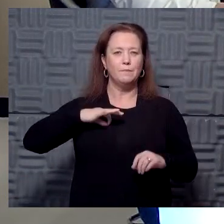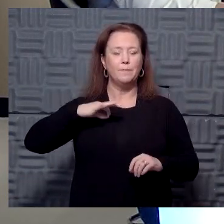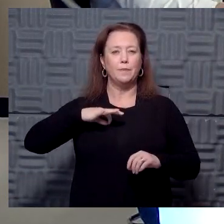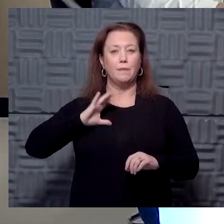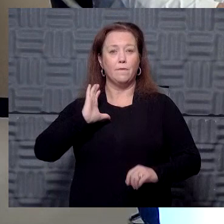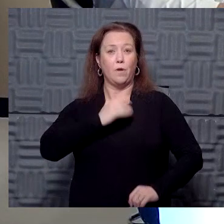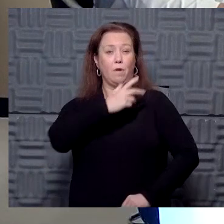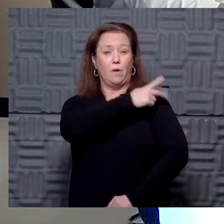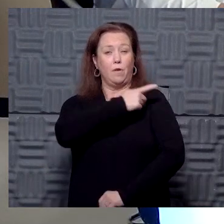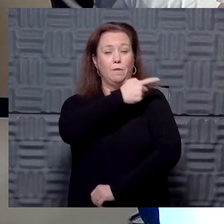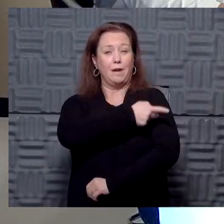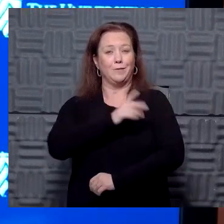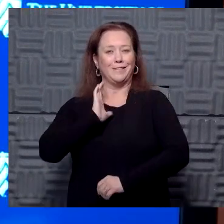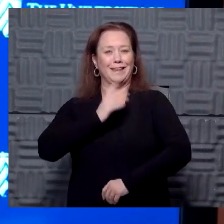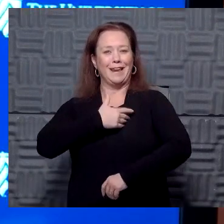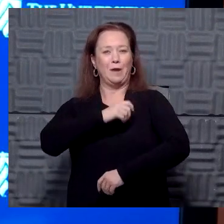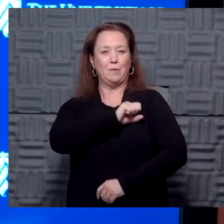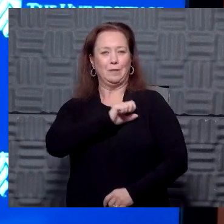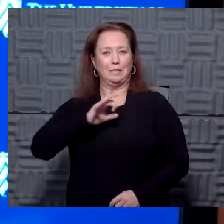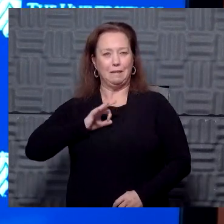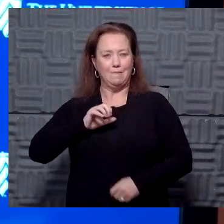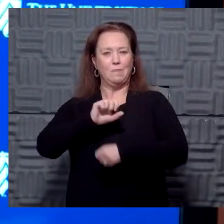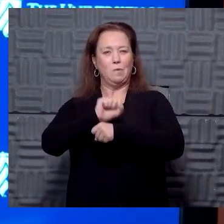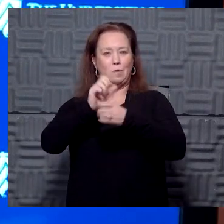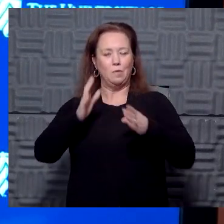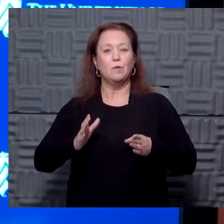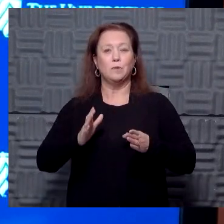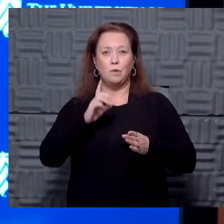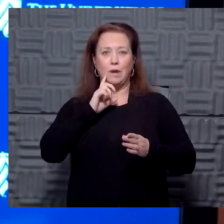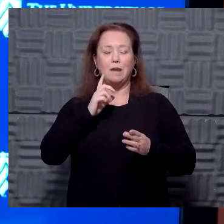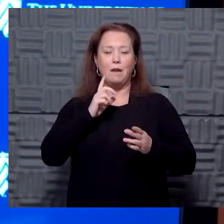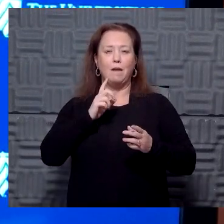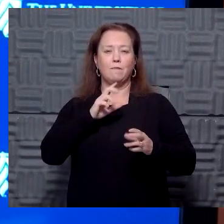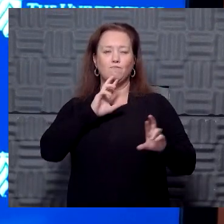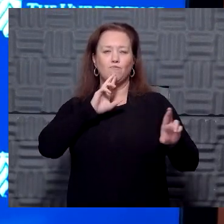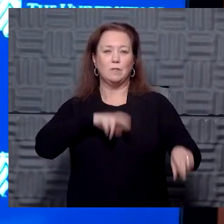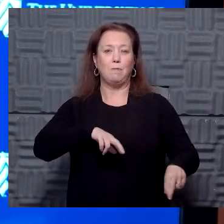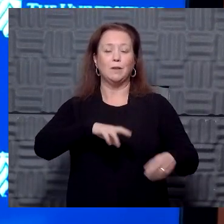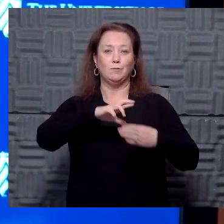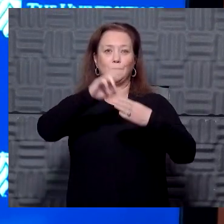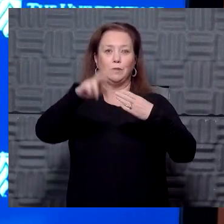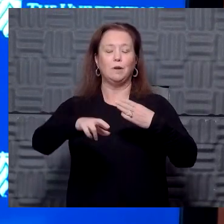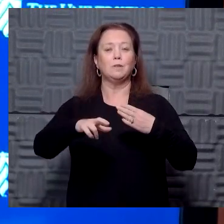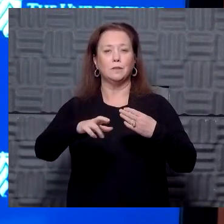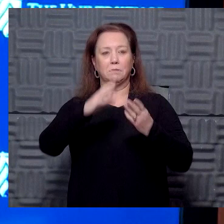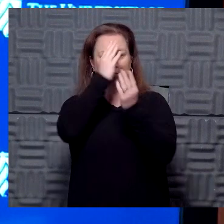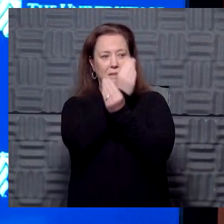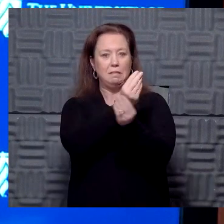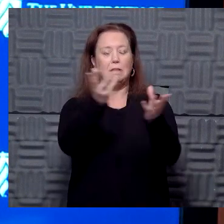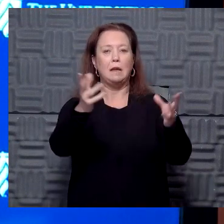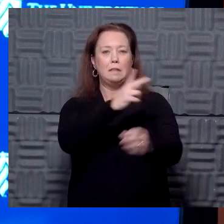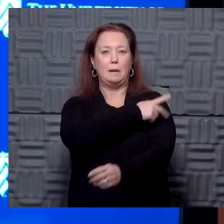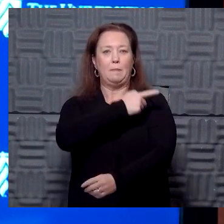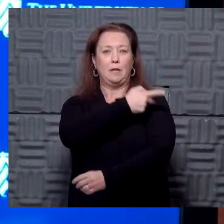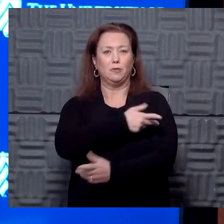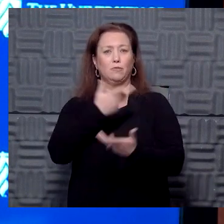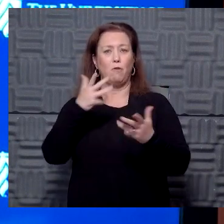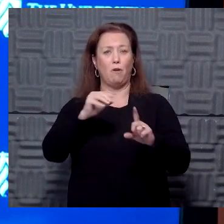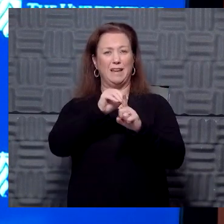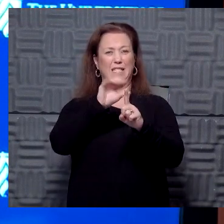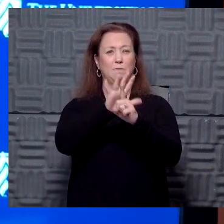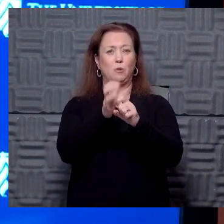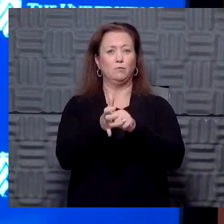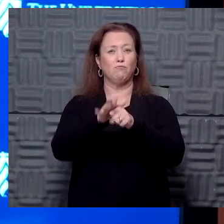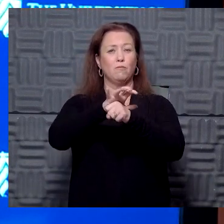our patients and our employees so that we could have more rapid turnaround time, inform our patients who had been exposed or infected with